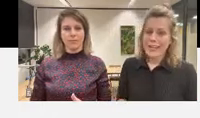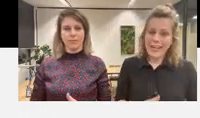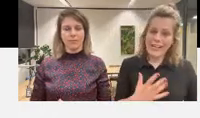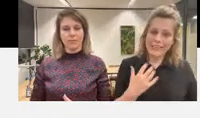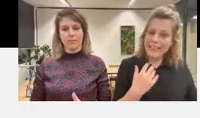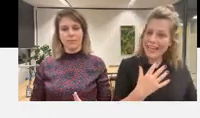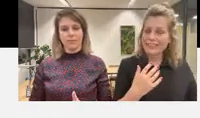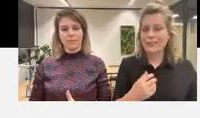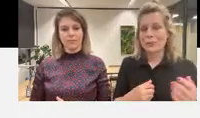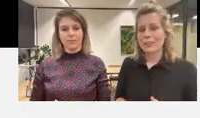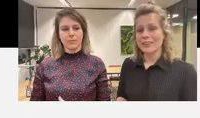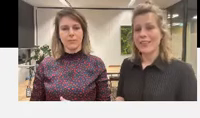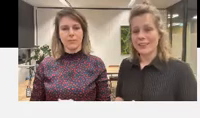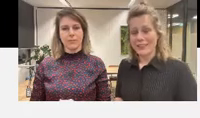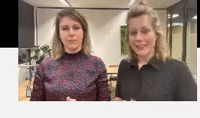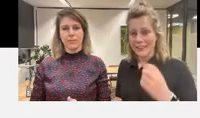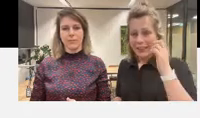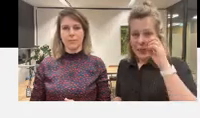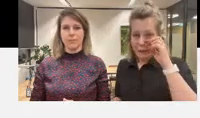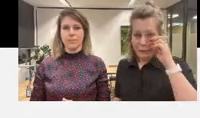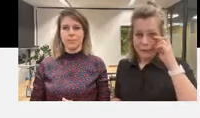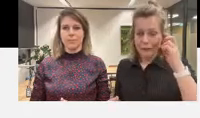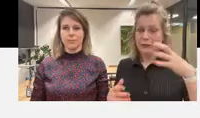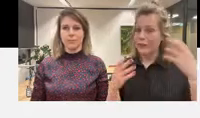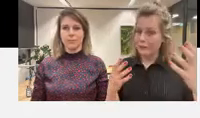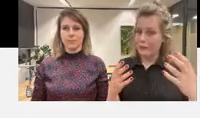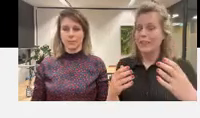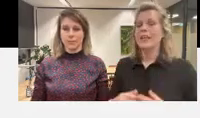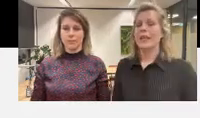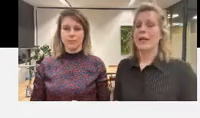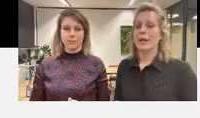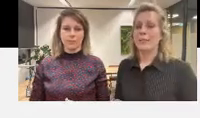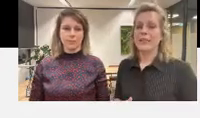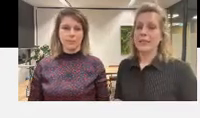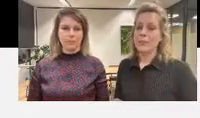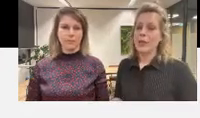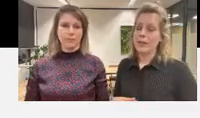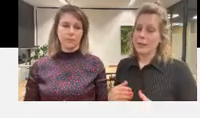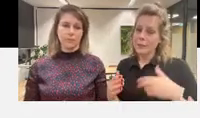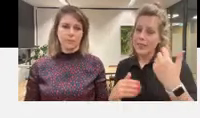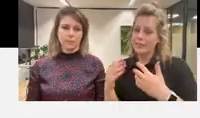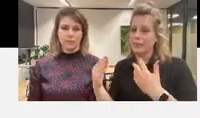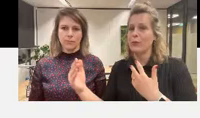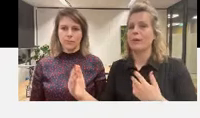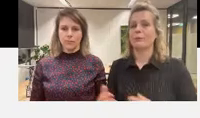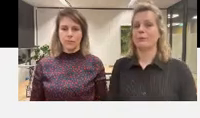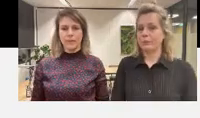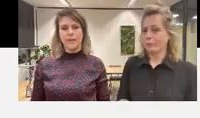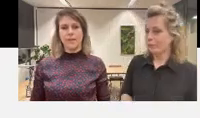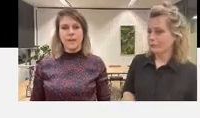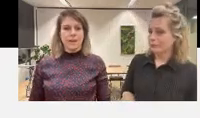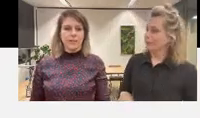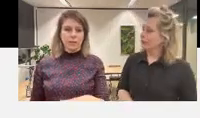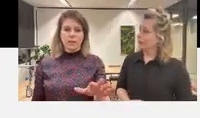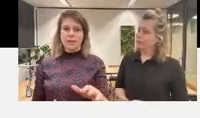exposure. And Jen is the one in the afternoon for giving the EMDR therapy, etc.